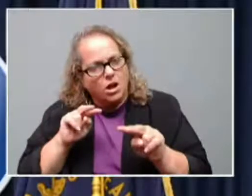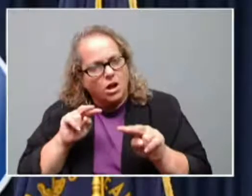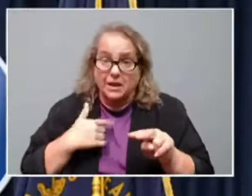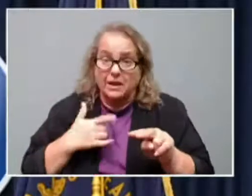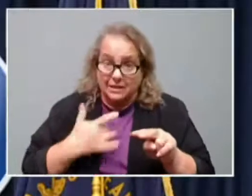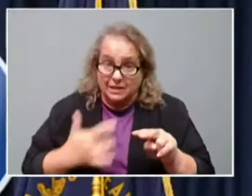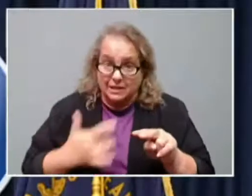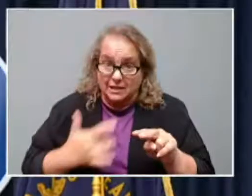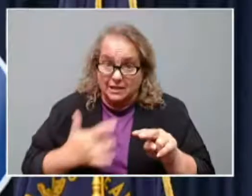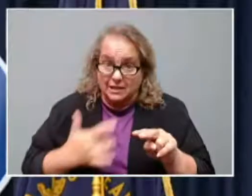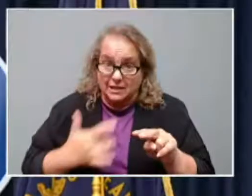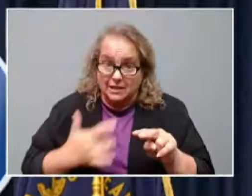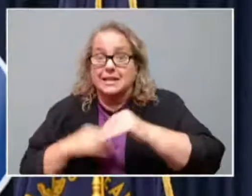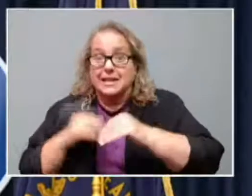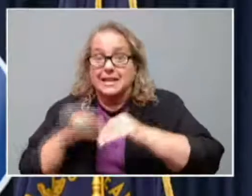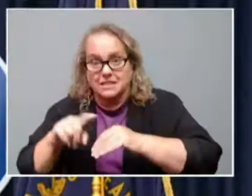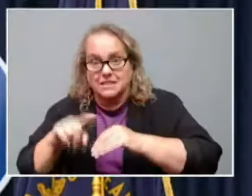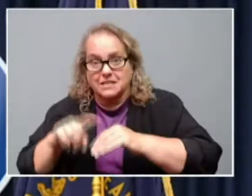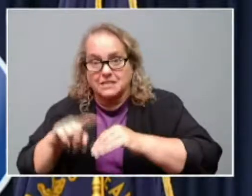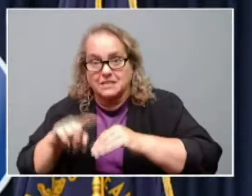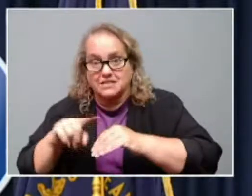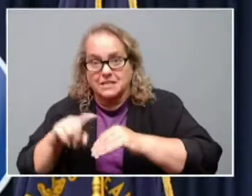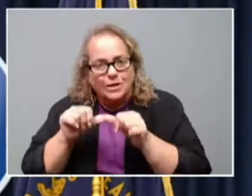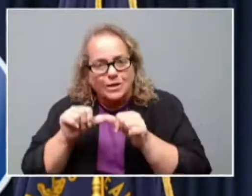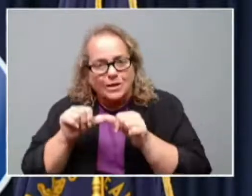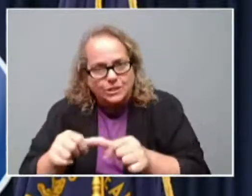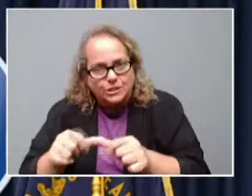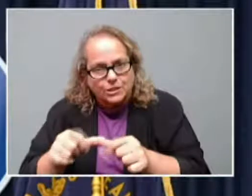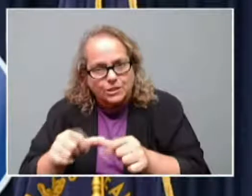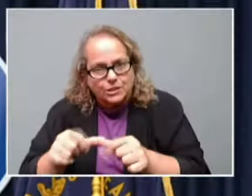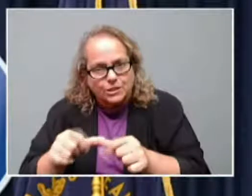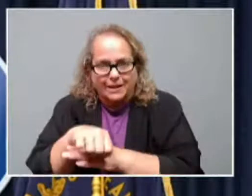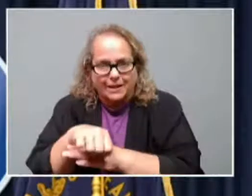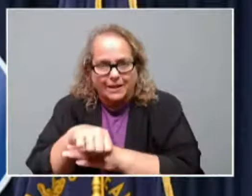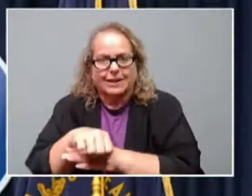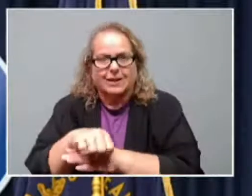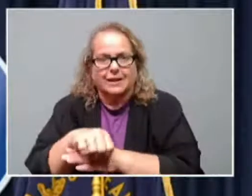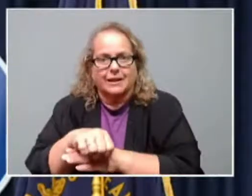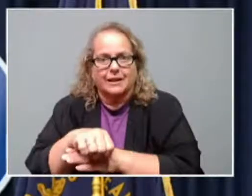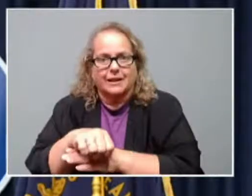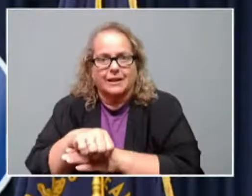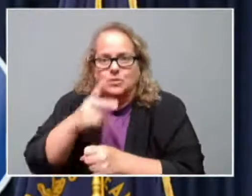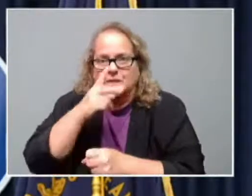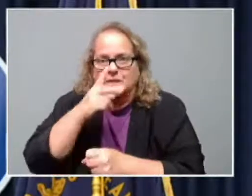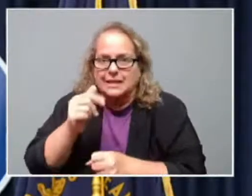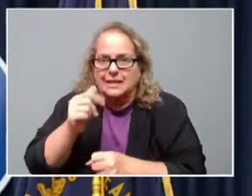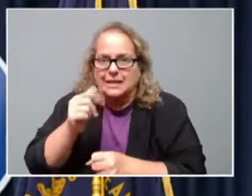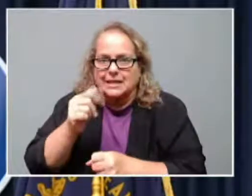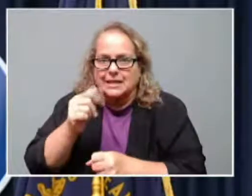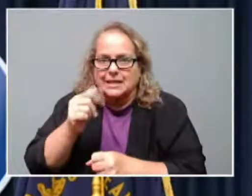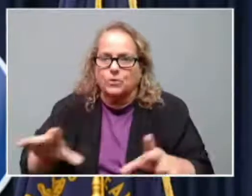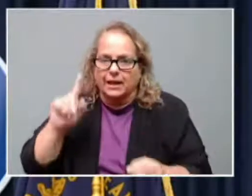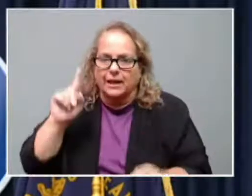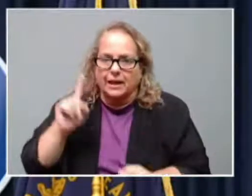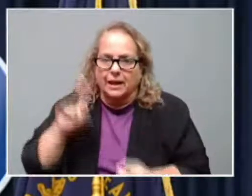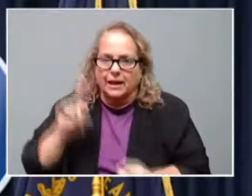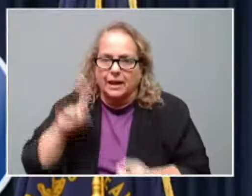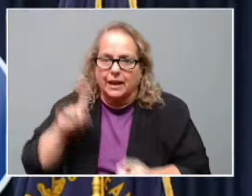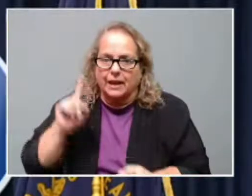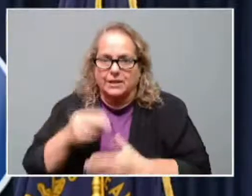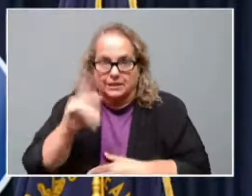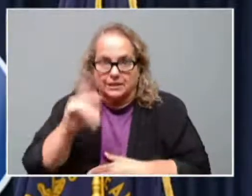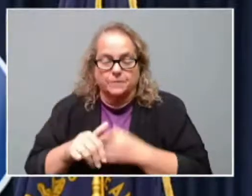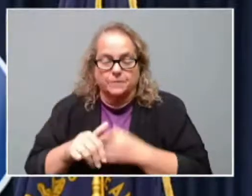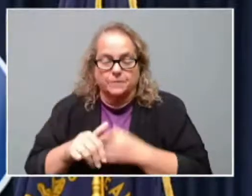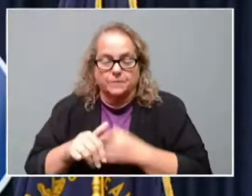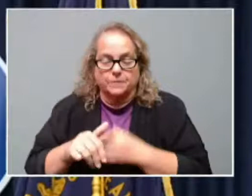continue to beat COVID and to see it spread less here in the Commonwealth. Other trends pretty good as